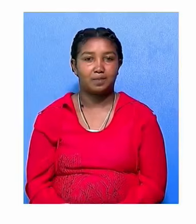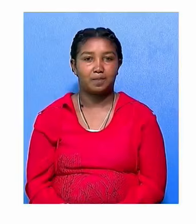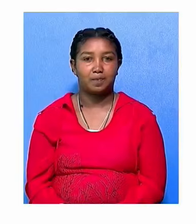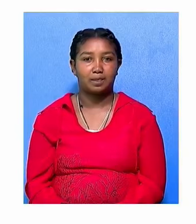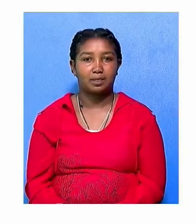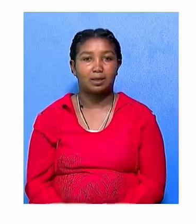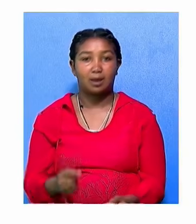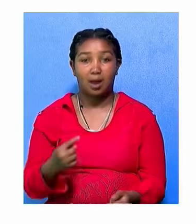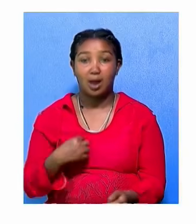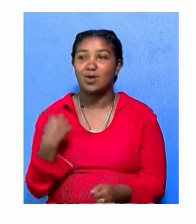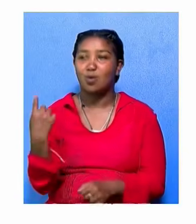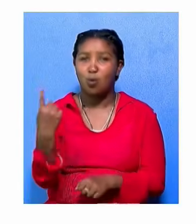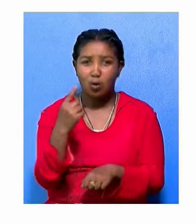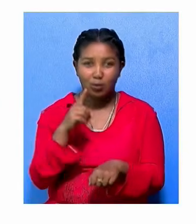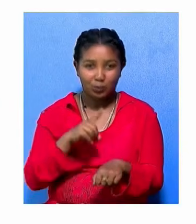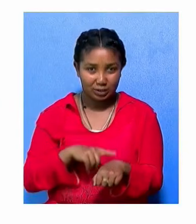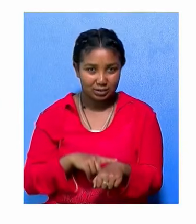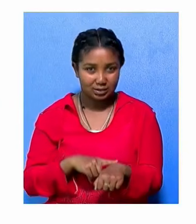I always